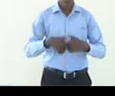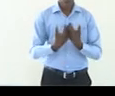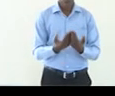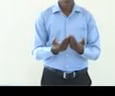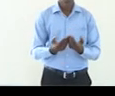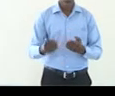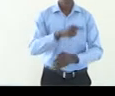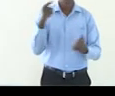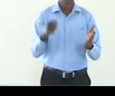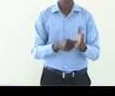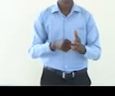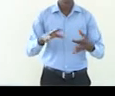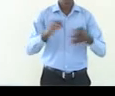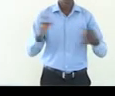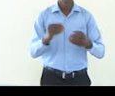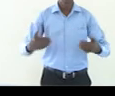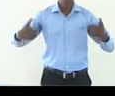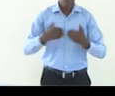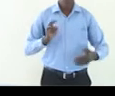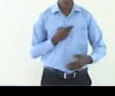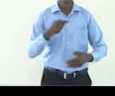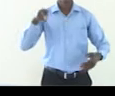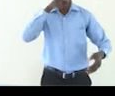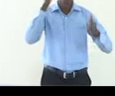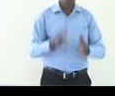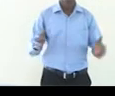us, Nigerian Christians of today?